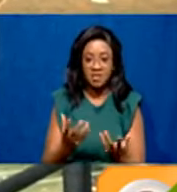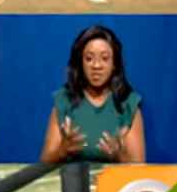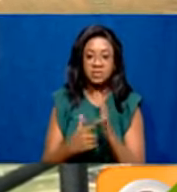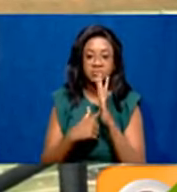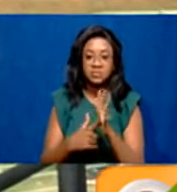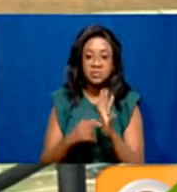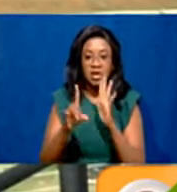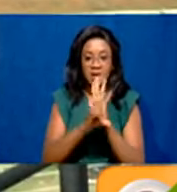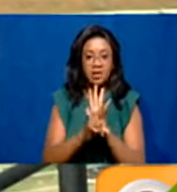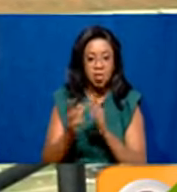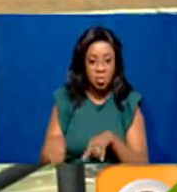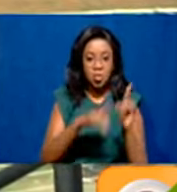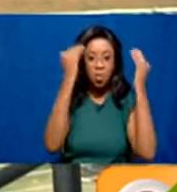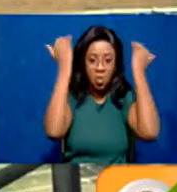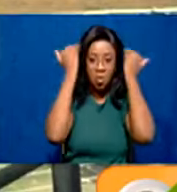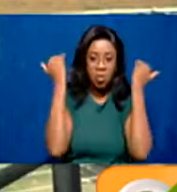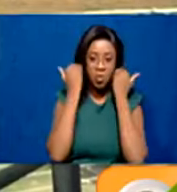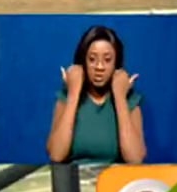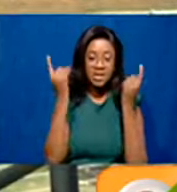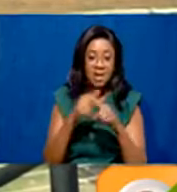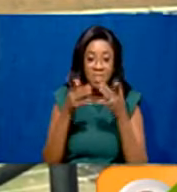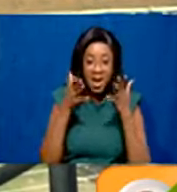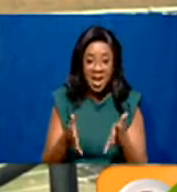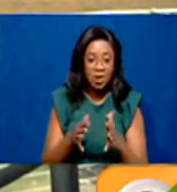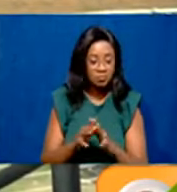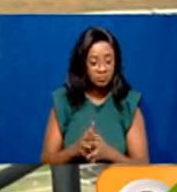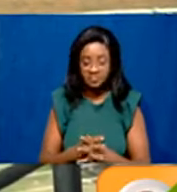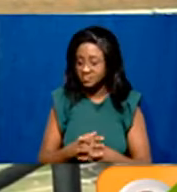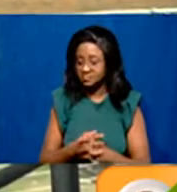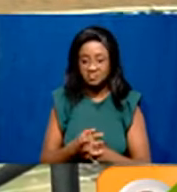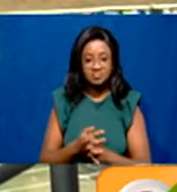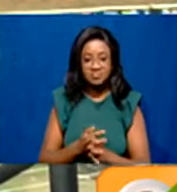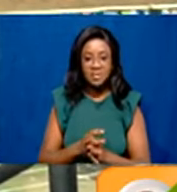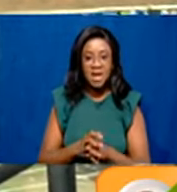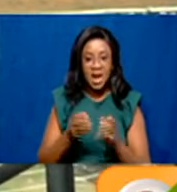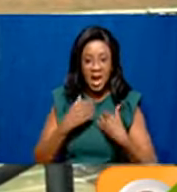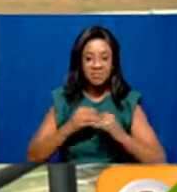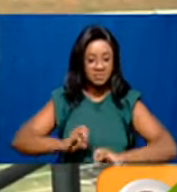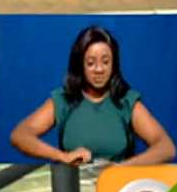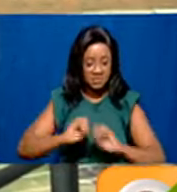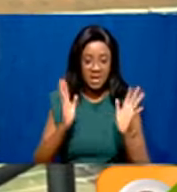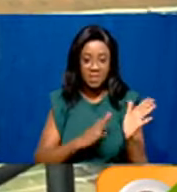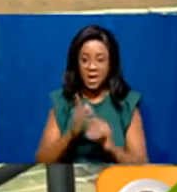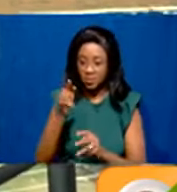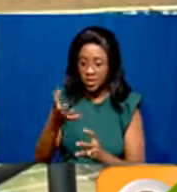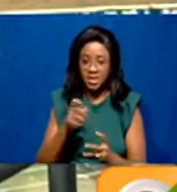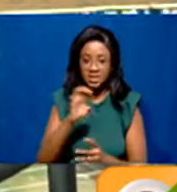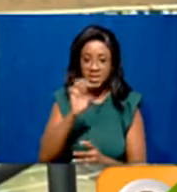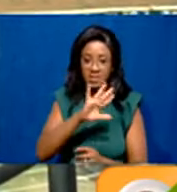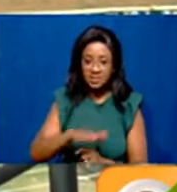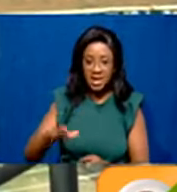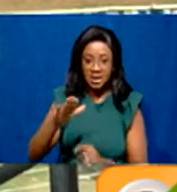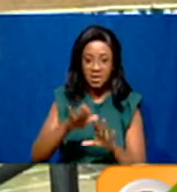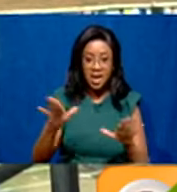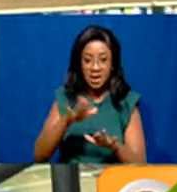including legal battle. Will this time be a defining moment in terms of a facelift for the Eastland area